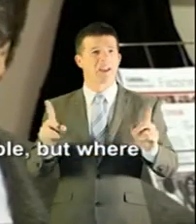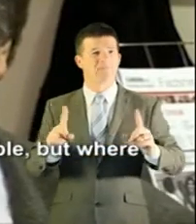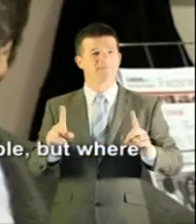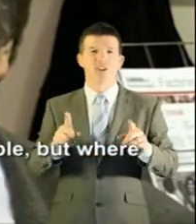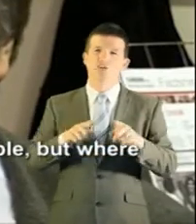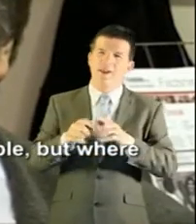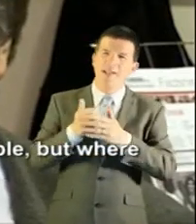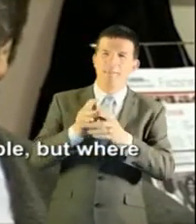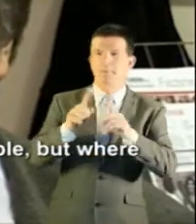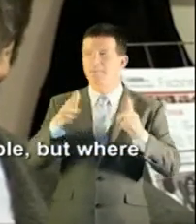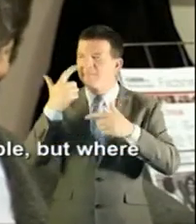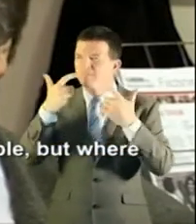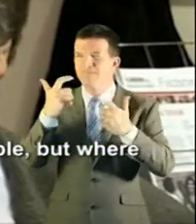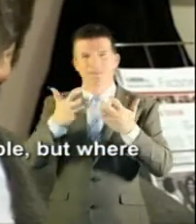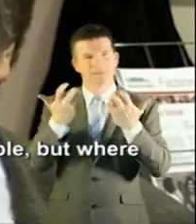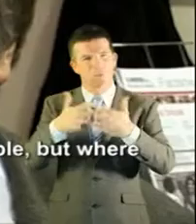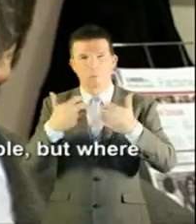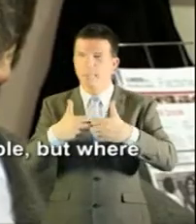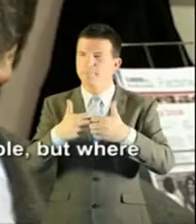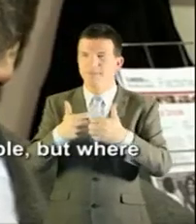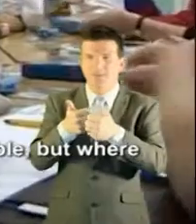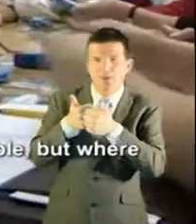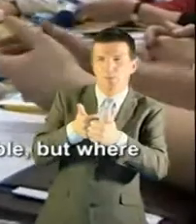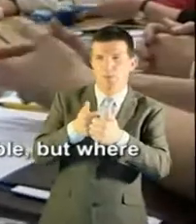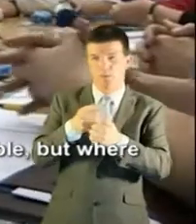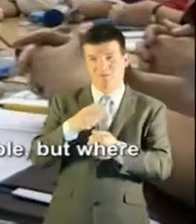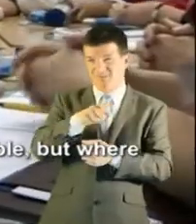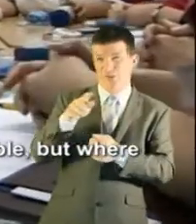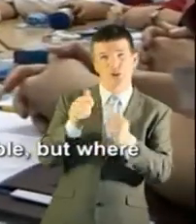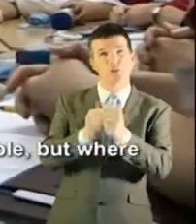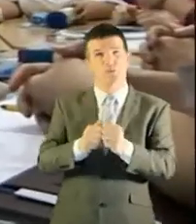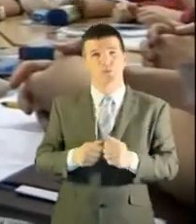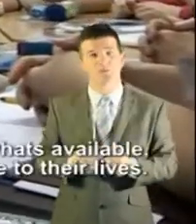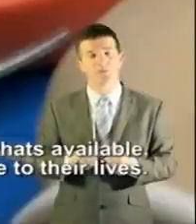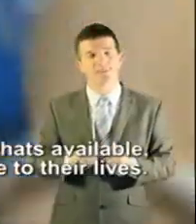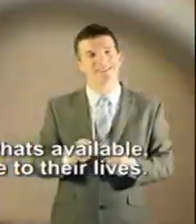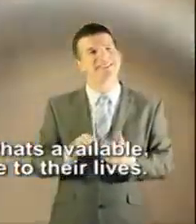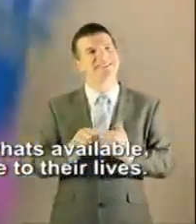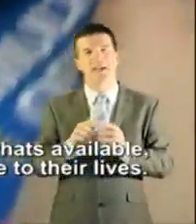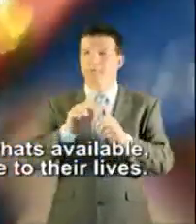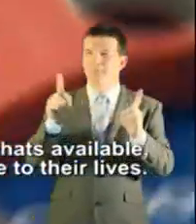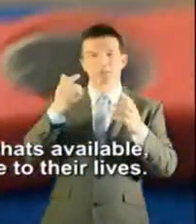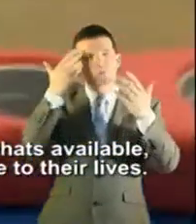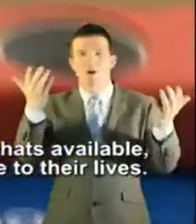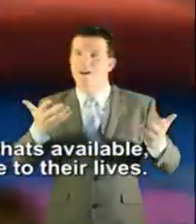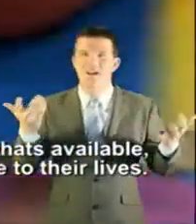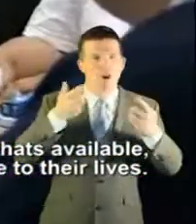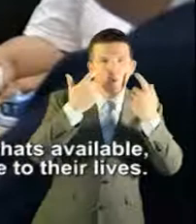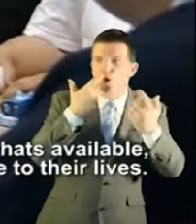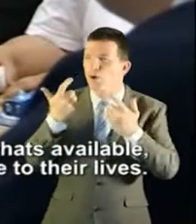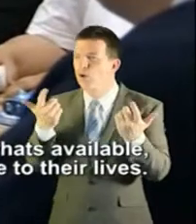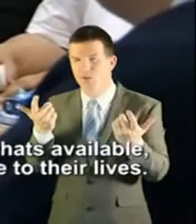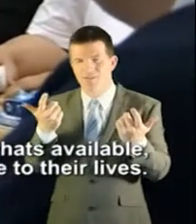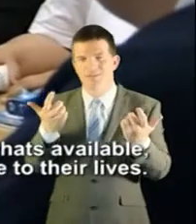aids adaptations that you can use are readily available, but where would you go and find them? So with the box of tricks, we're trying to show